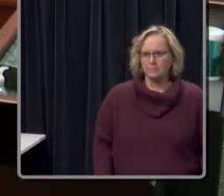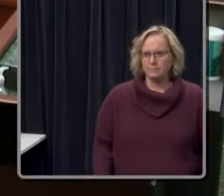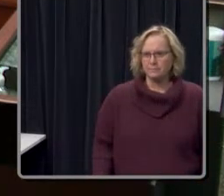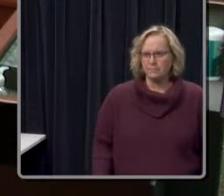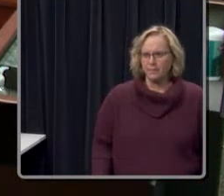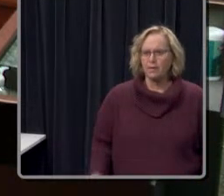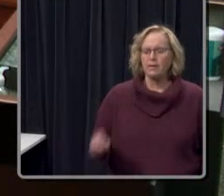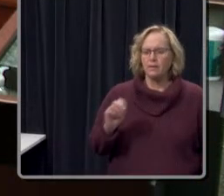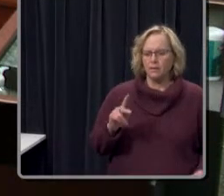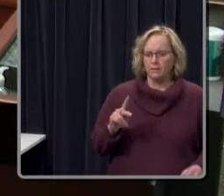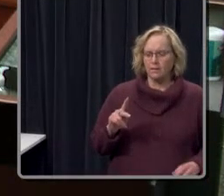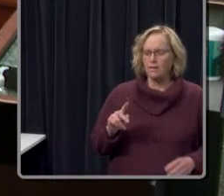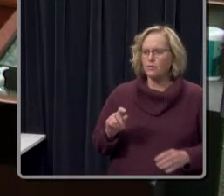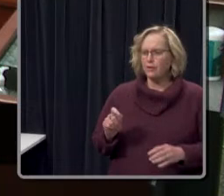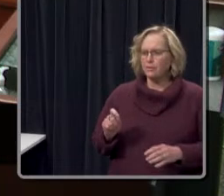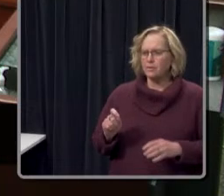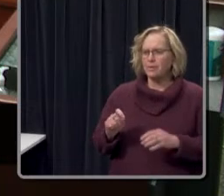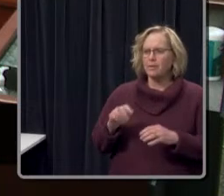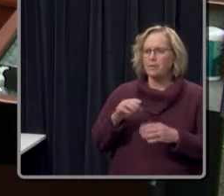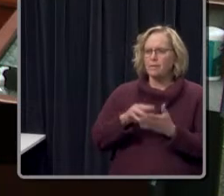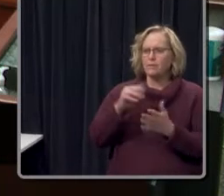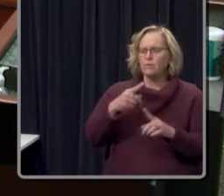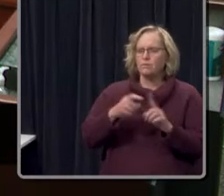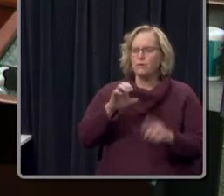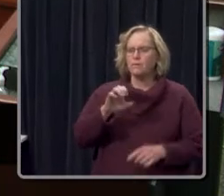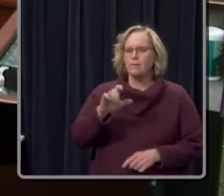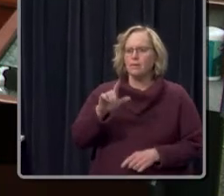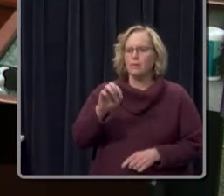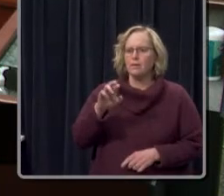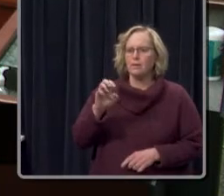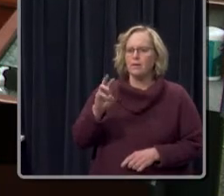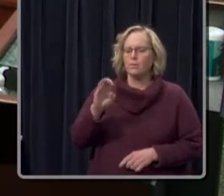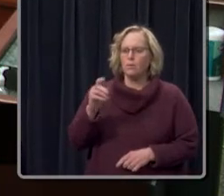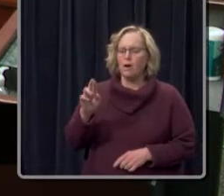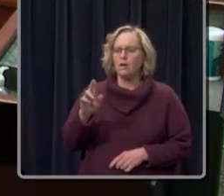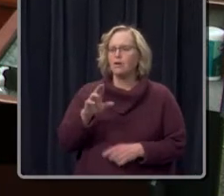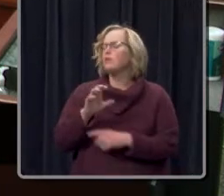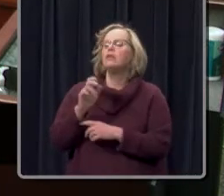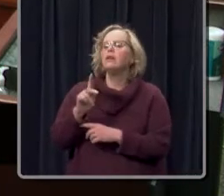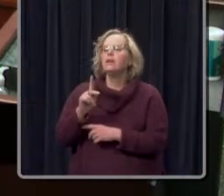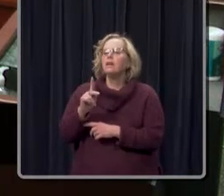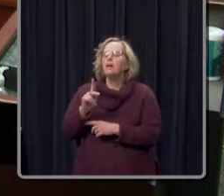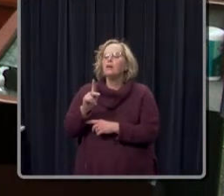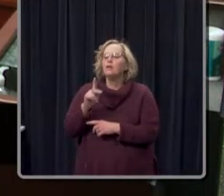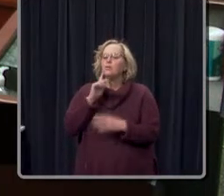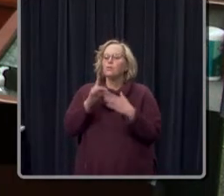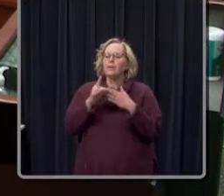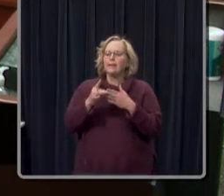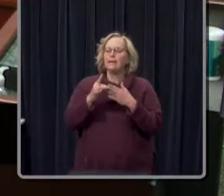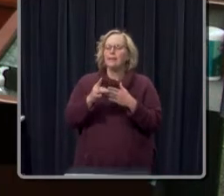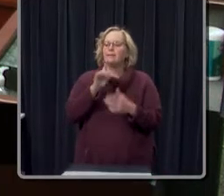think we have students from Clearwater Creek to lead us in the Pledge of Allegiance.